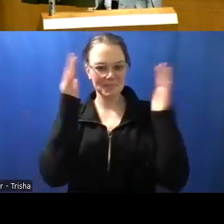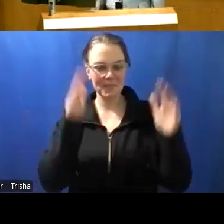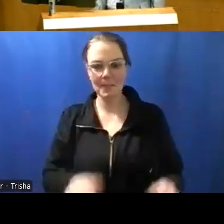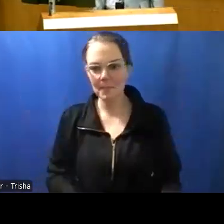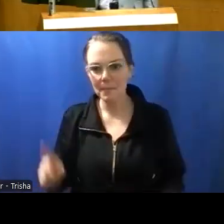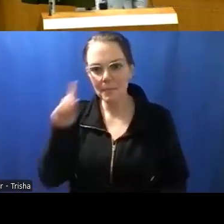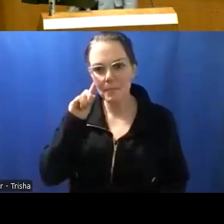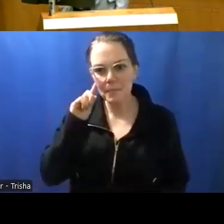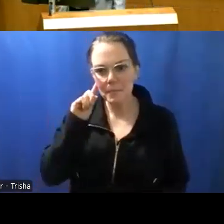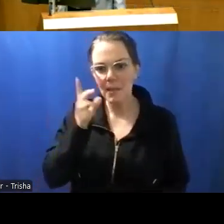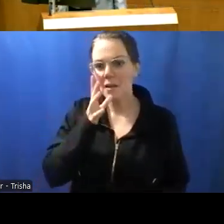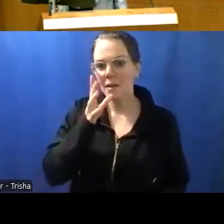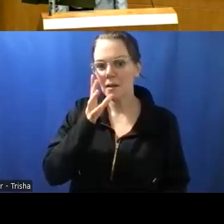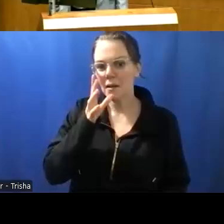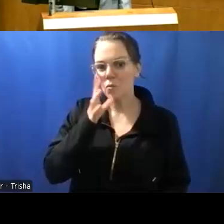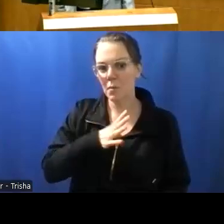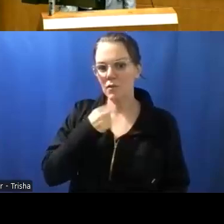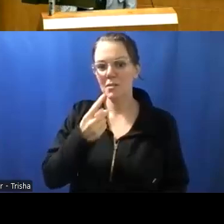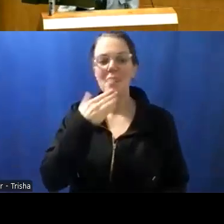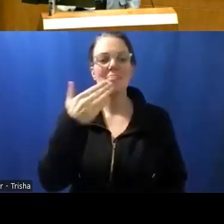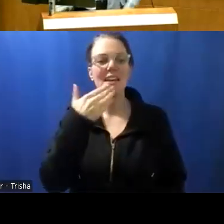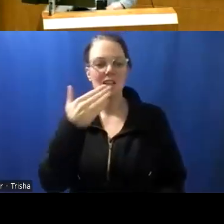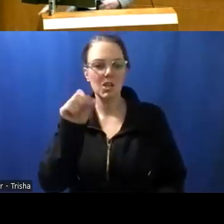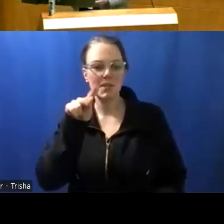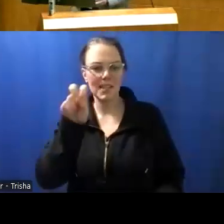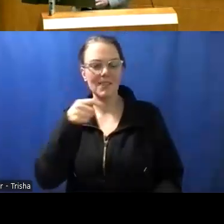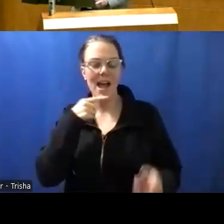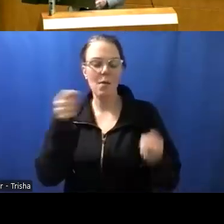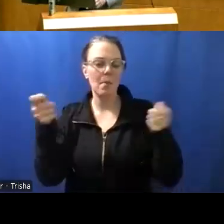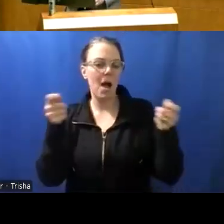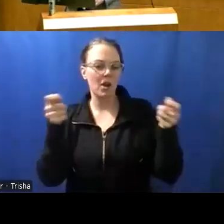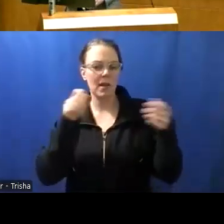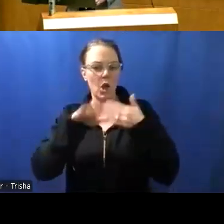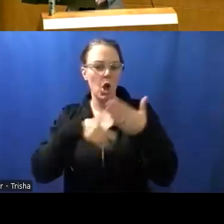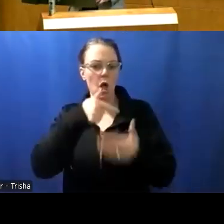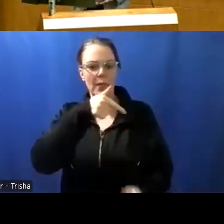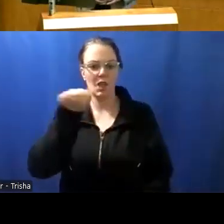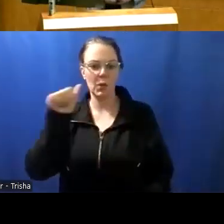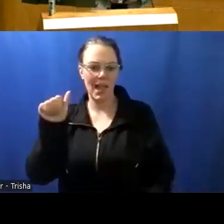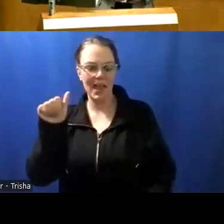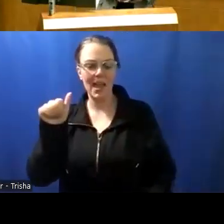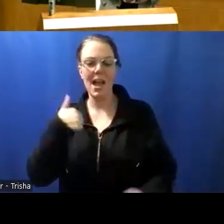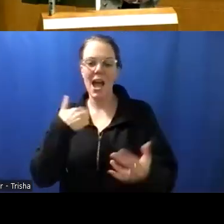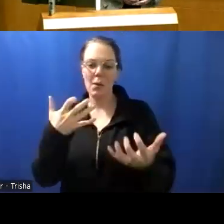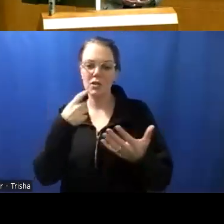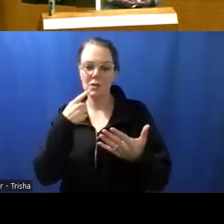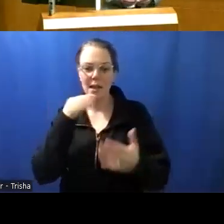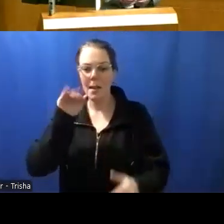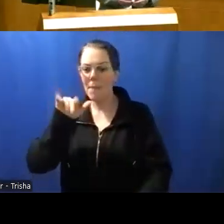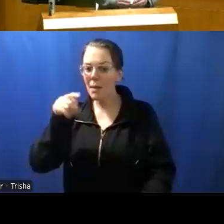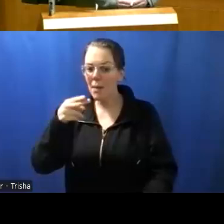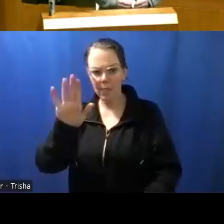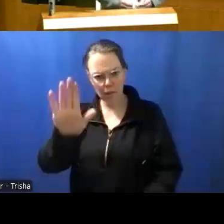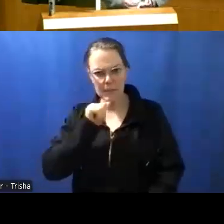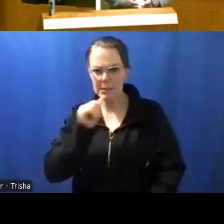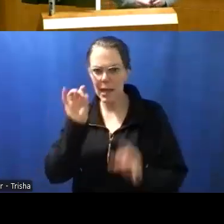Thank you so much, Steve. I'm going to be moderating the Q&A. I do just want to say on behalf of the other associate chairs, my path is not terrible,